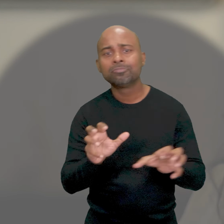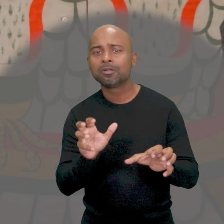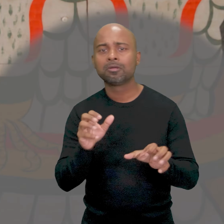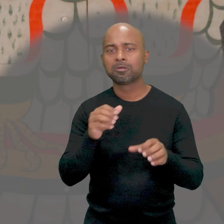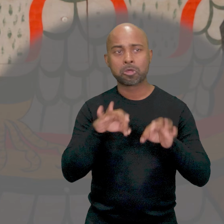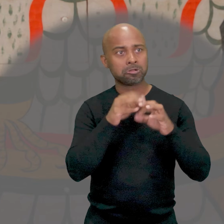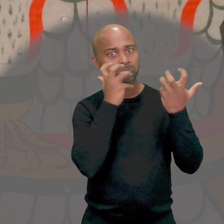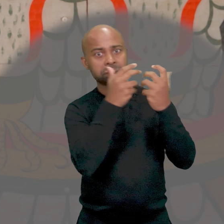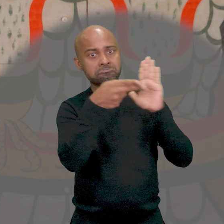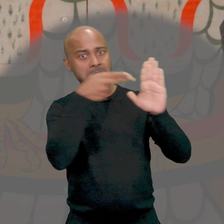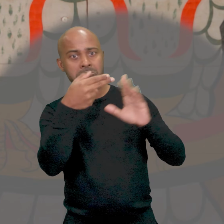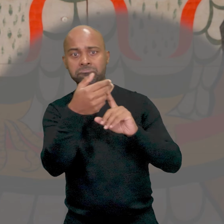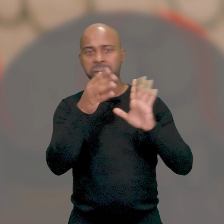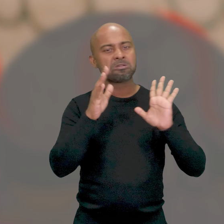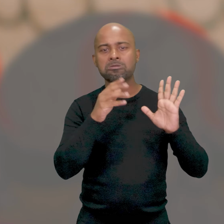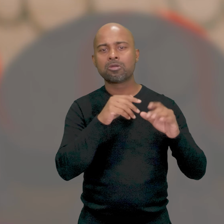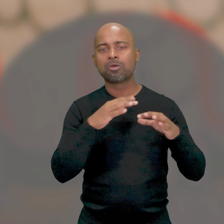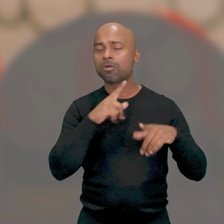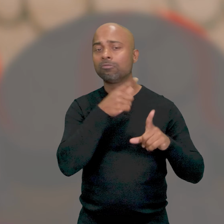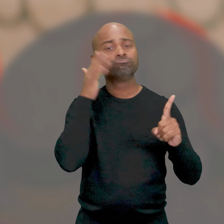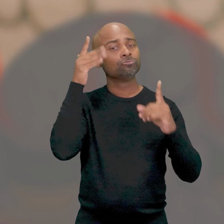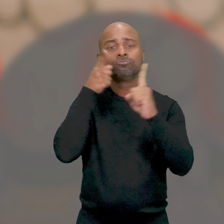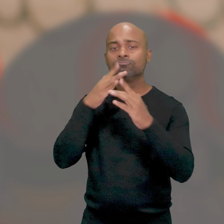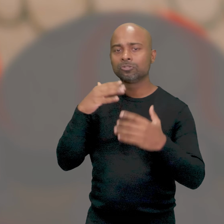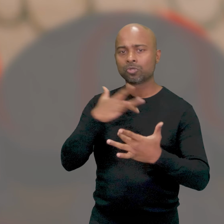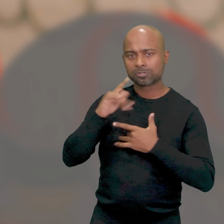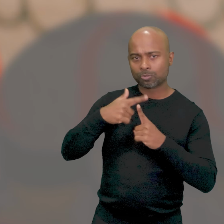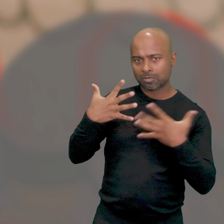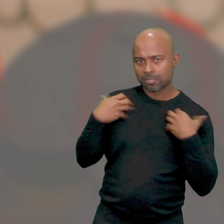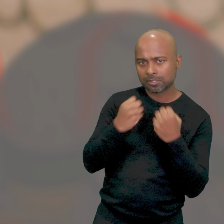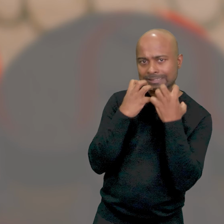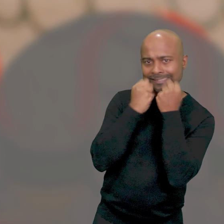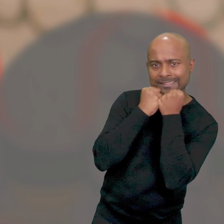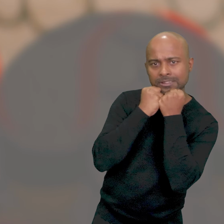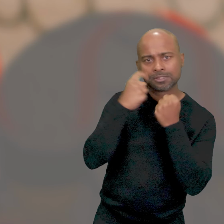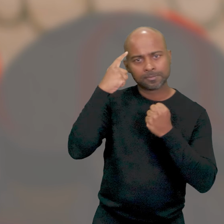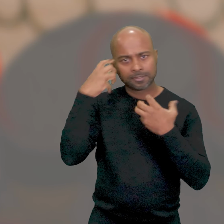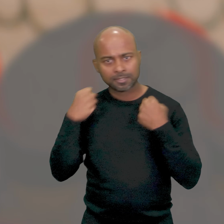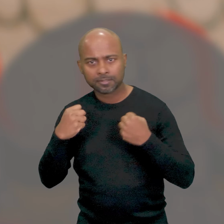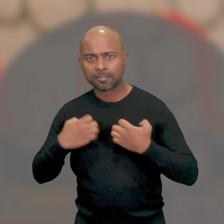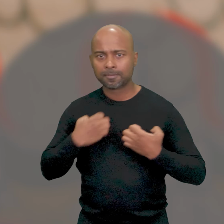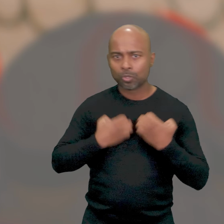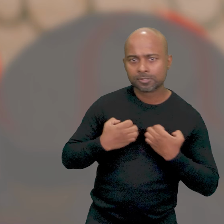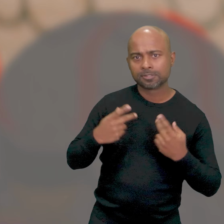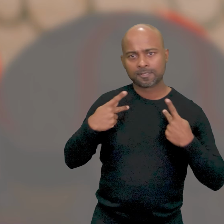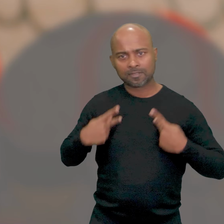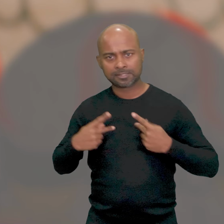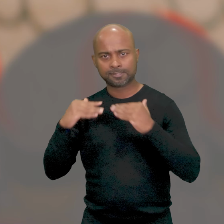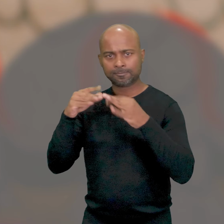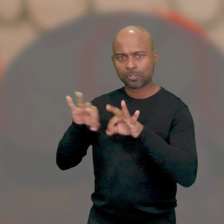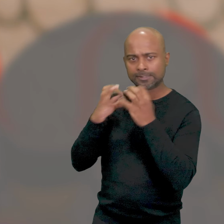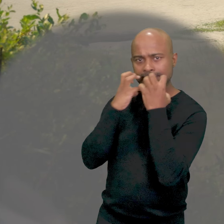doing things up to brand standards. She's concerned with you, your work-life balance, how you're doing on a mental, emotional,